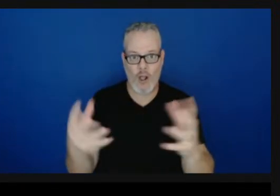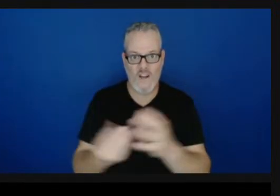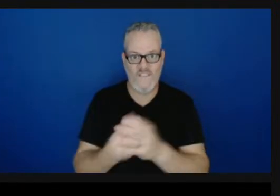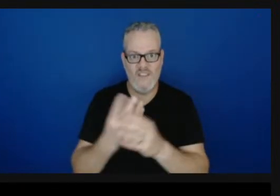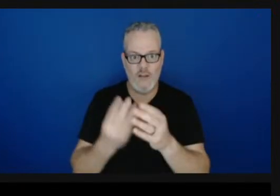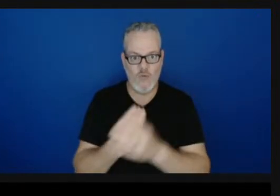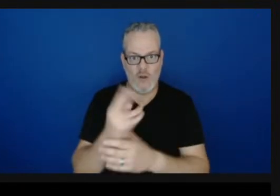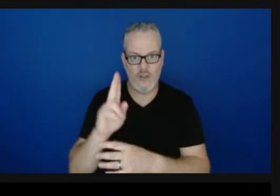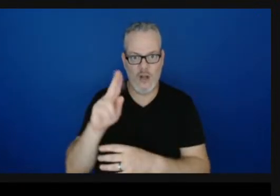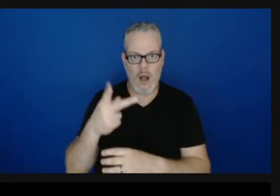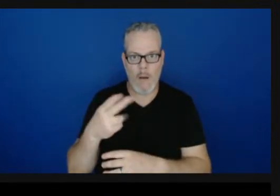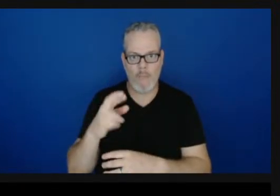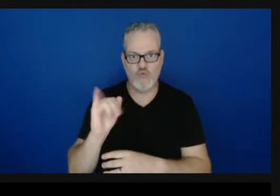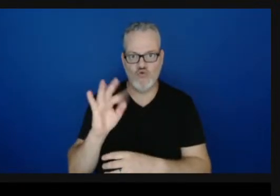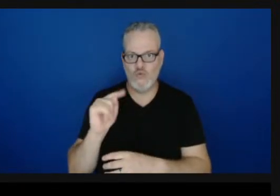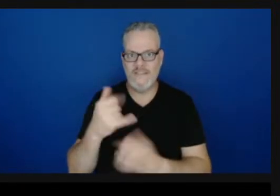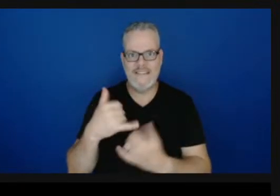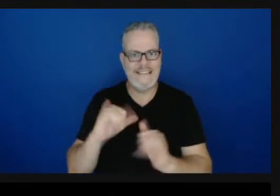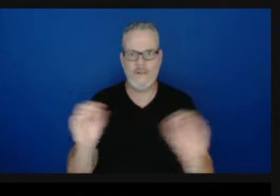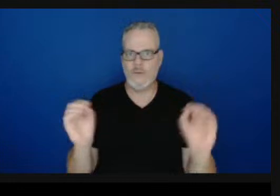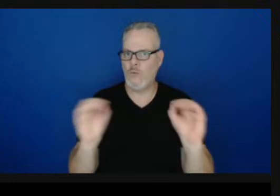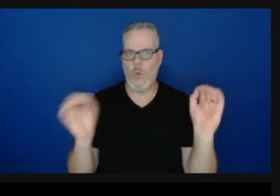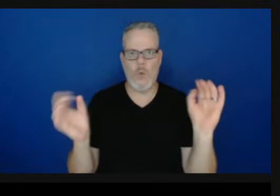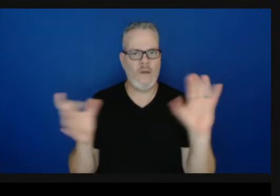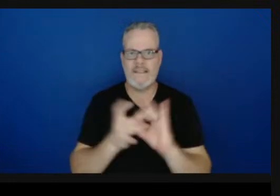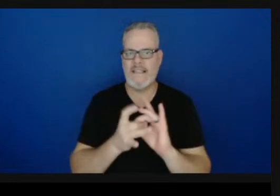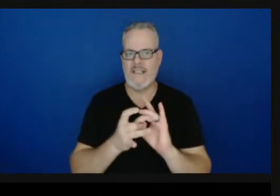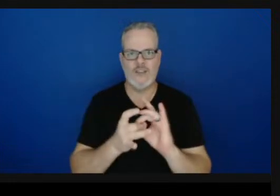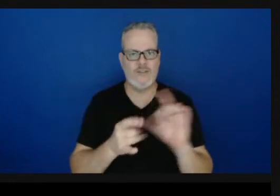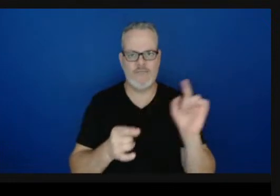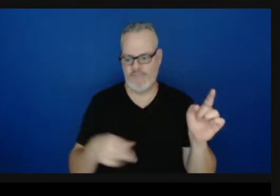is still no connection down at Pu'o'o, and it seems to be